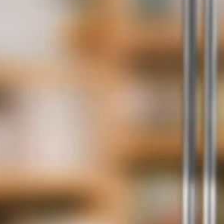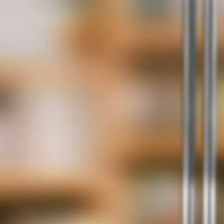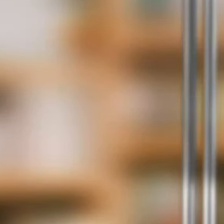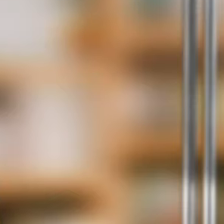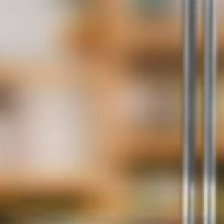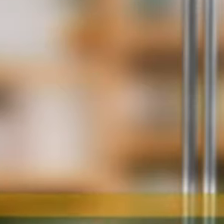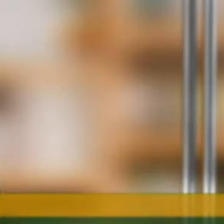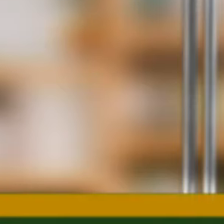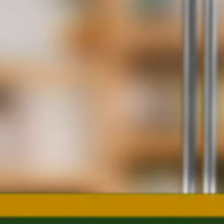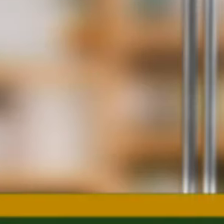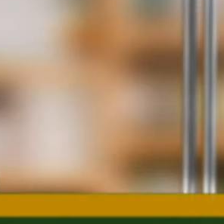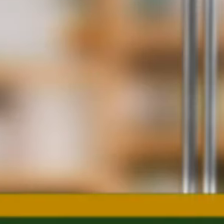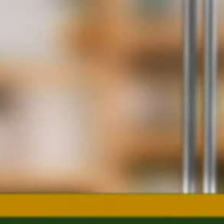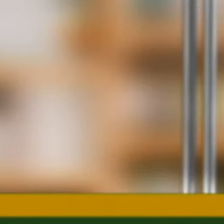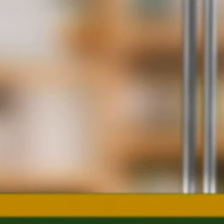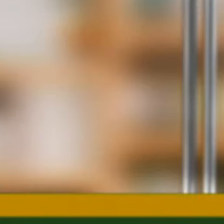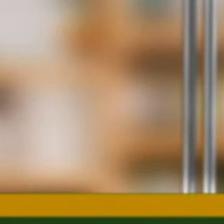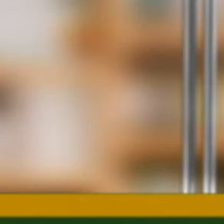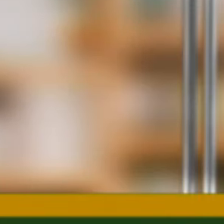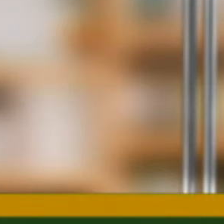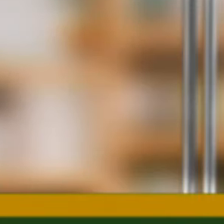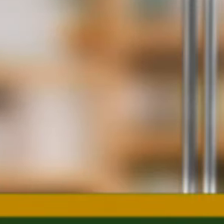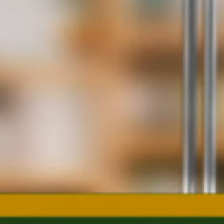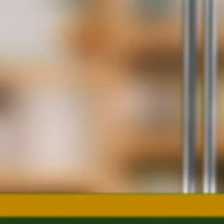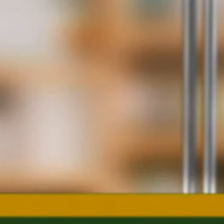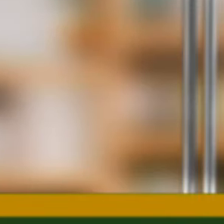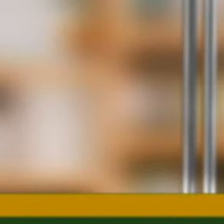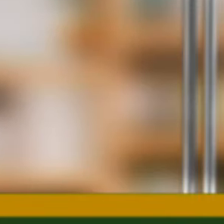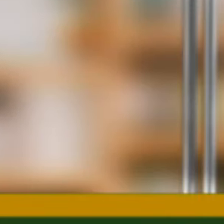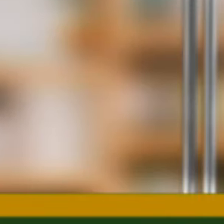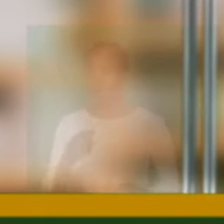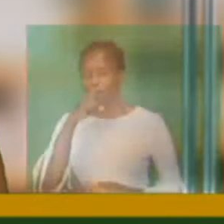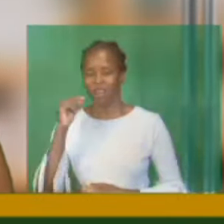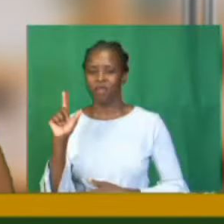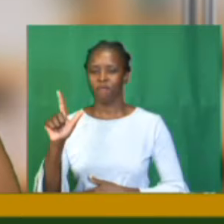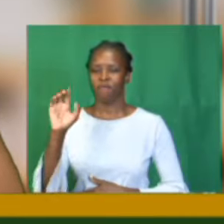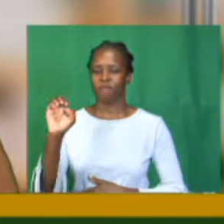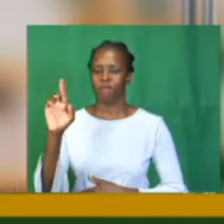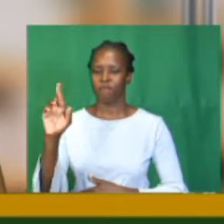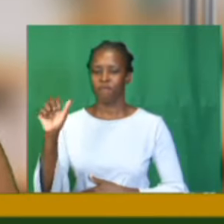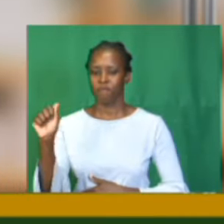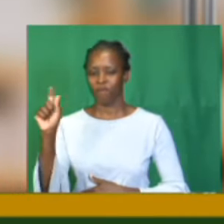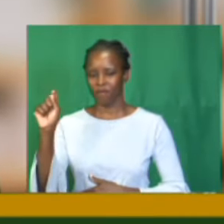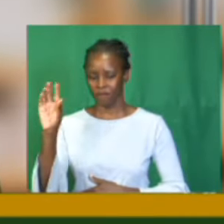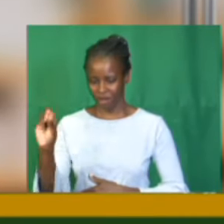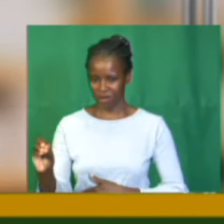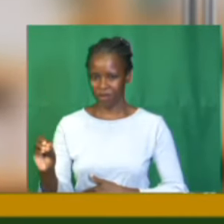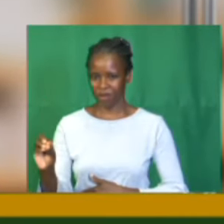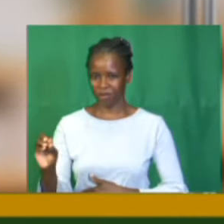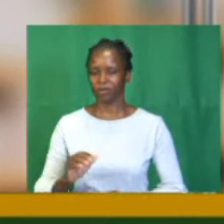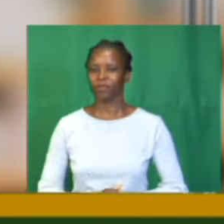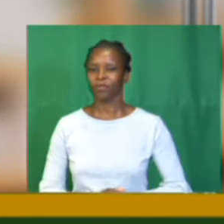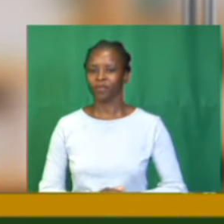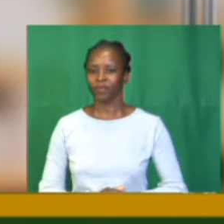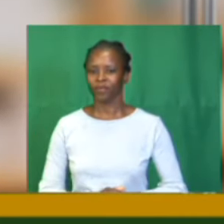Welcome back. We're still airing live, and if you've just tuned in, my name is Lerato Mabilisa, or as most would have